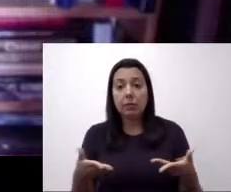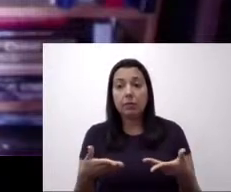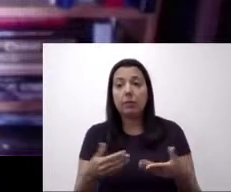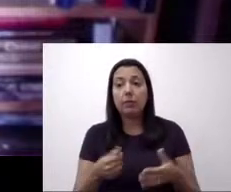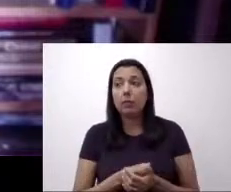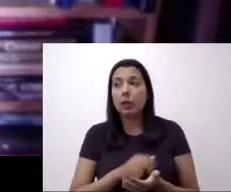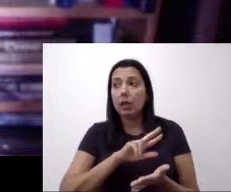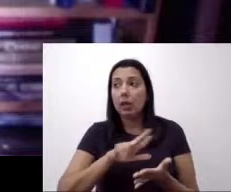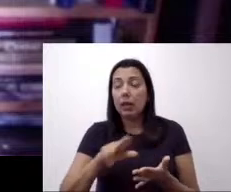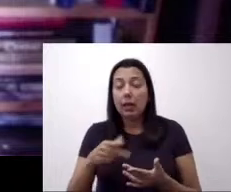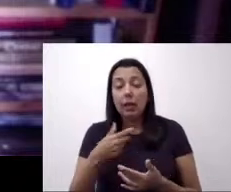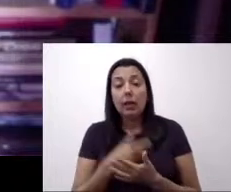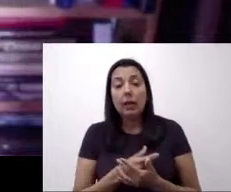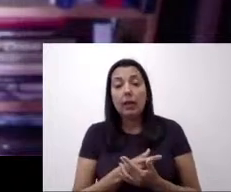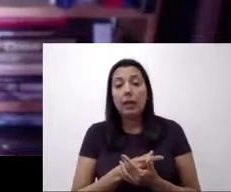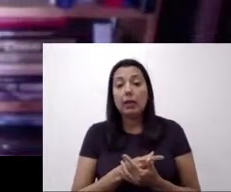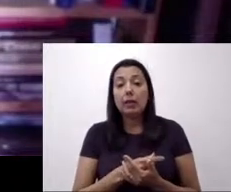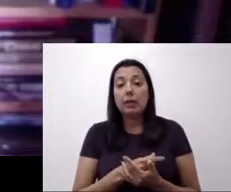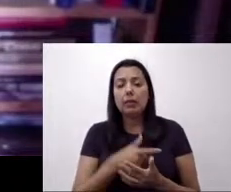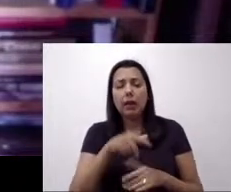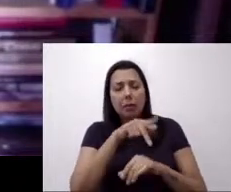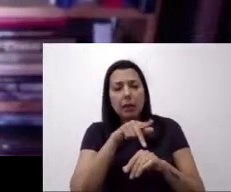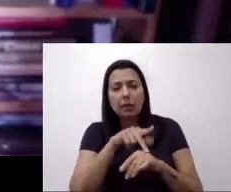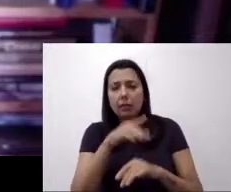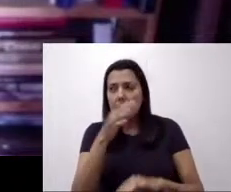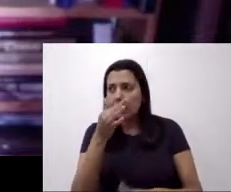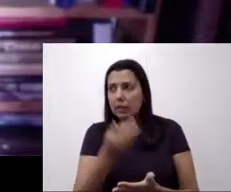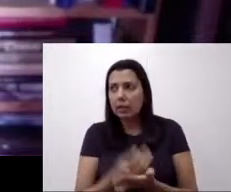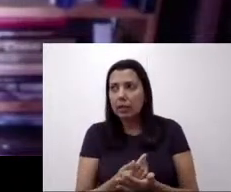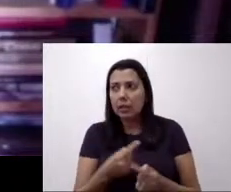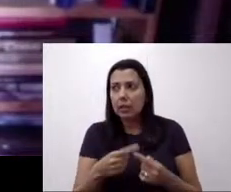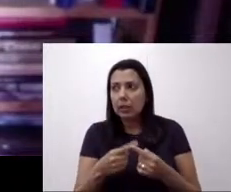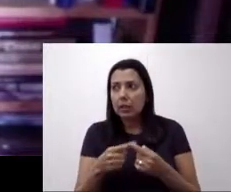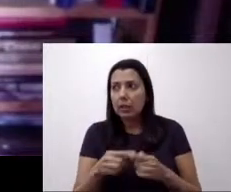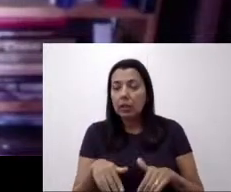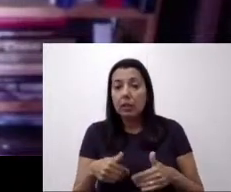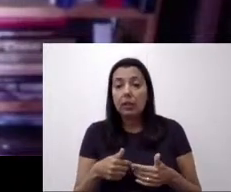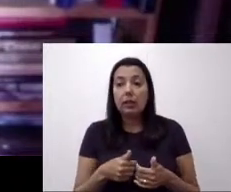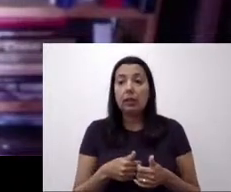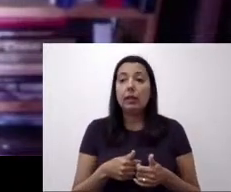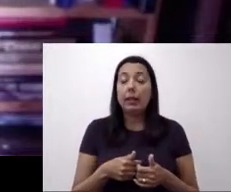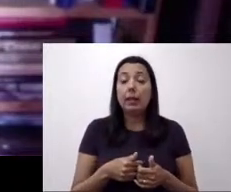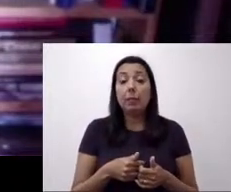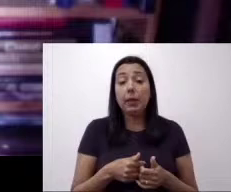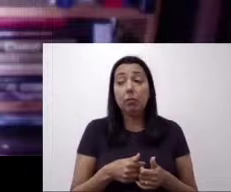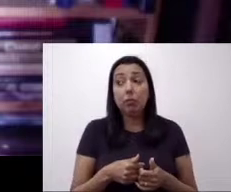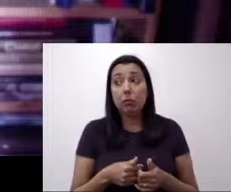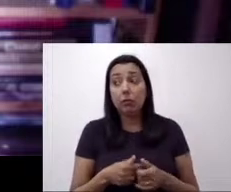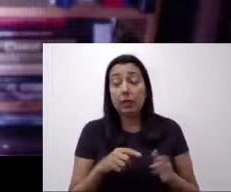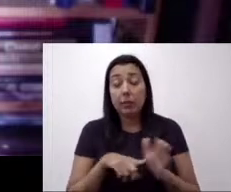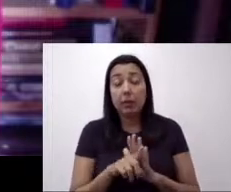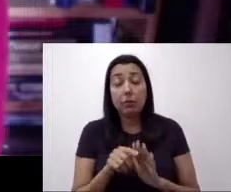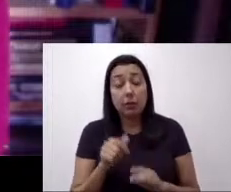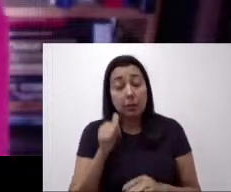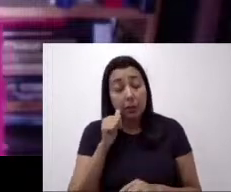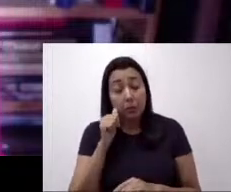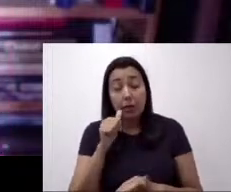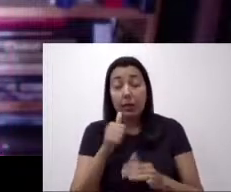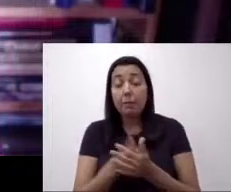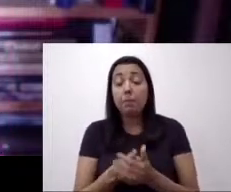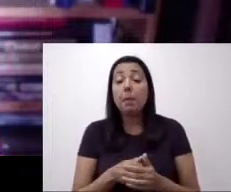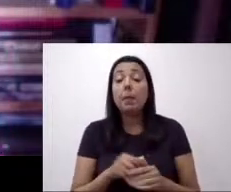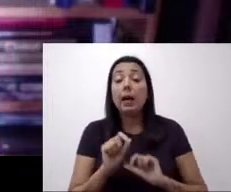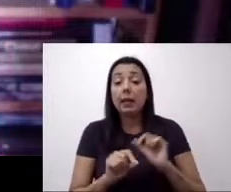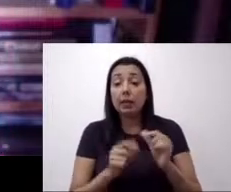I'm not sure gender equality policies can really be resilient to government programs that don't want to promote